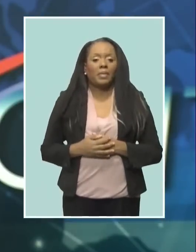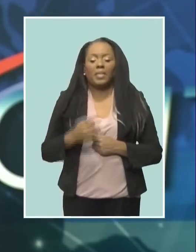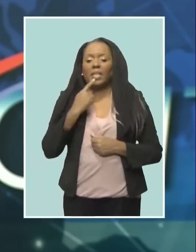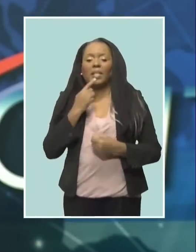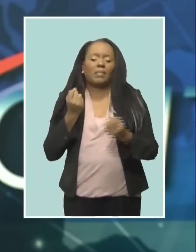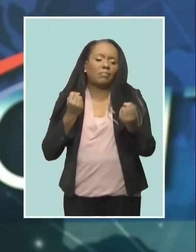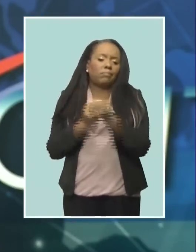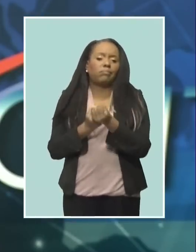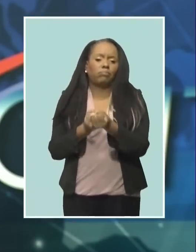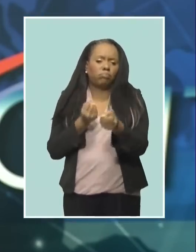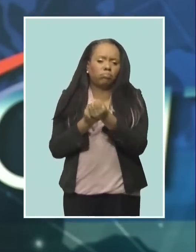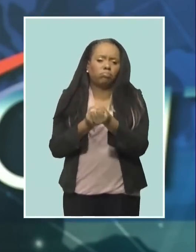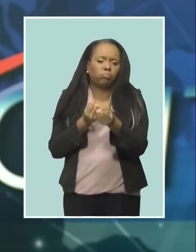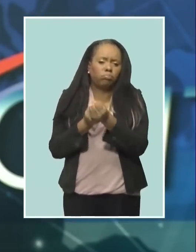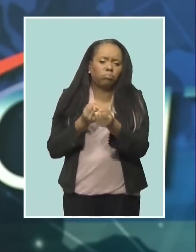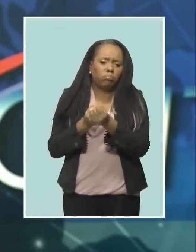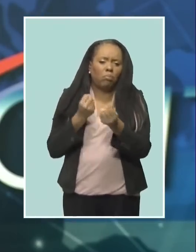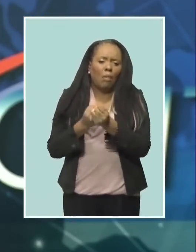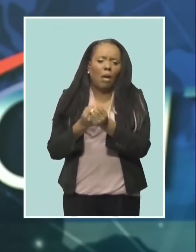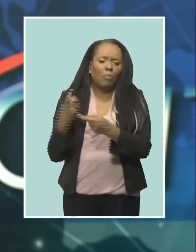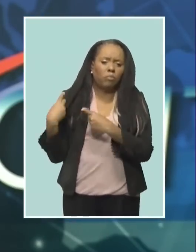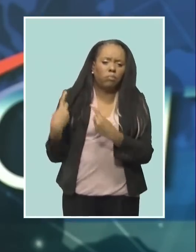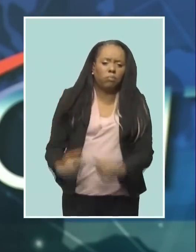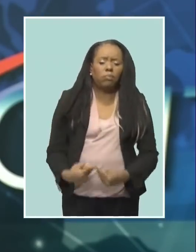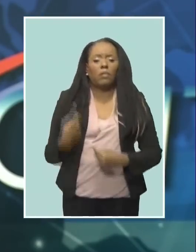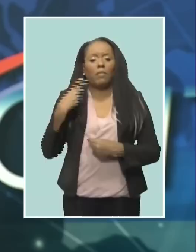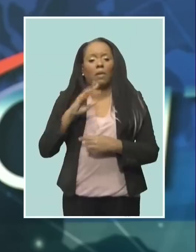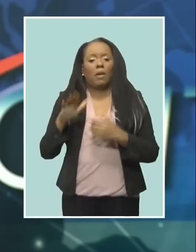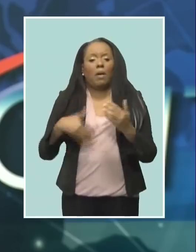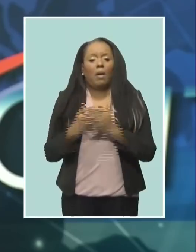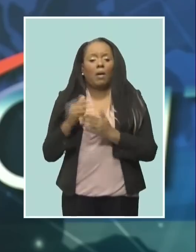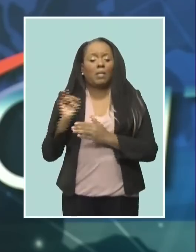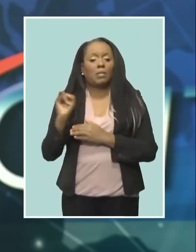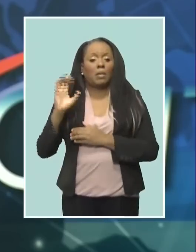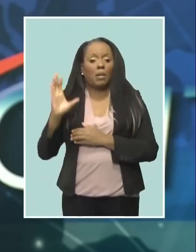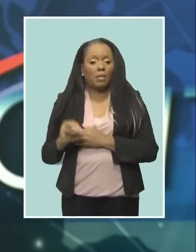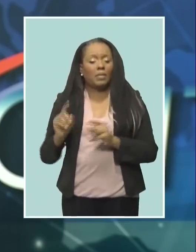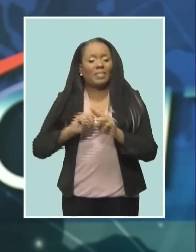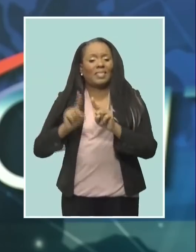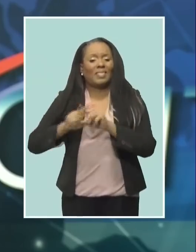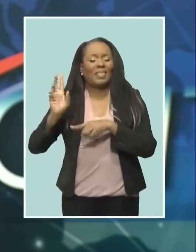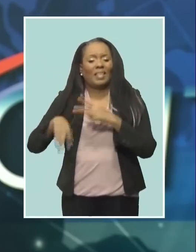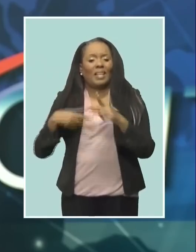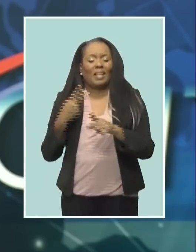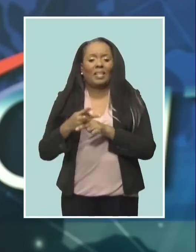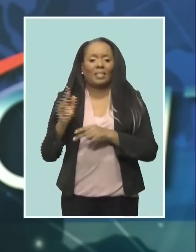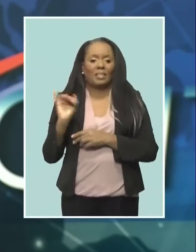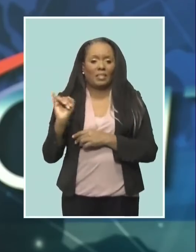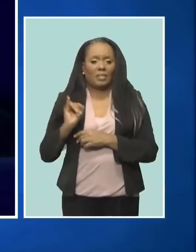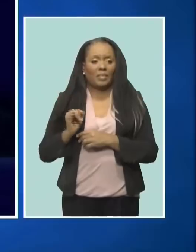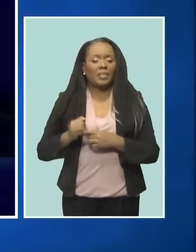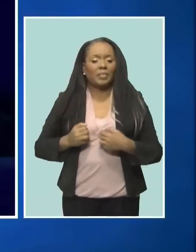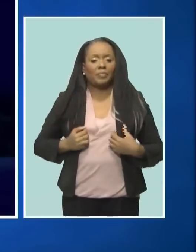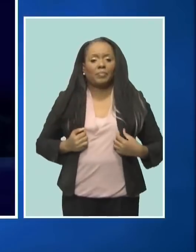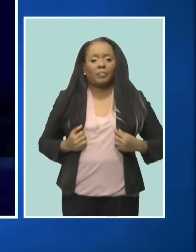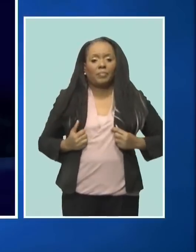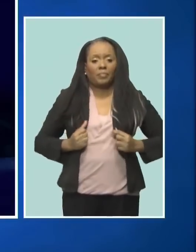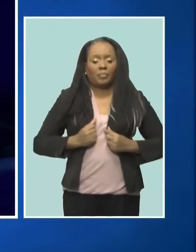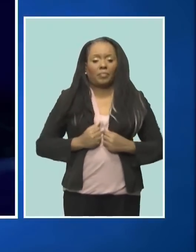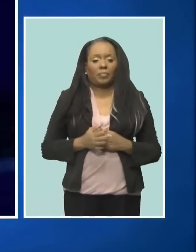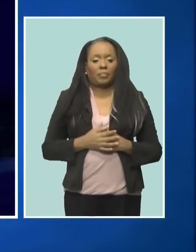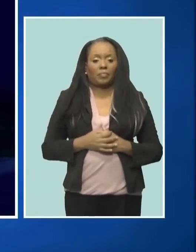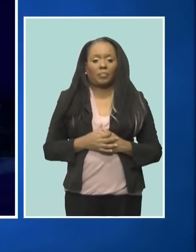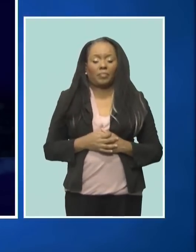been advocating for years to be included by all insurers for various types of insurance. The